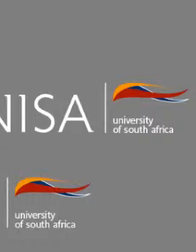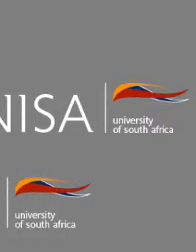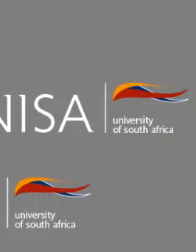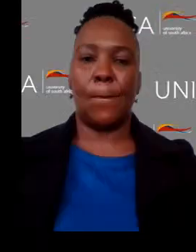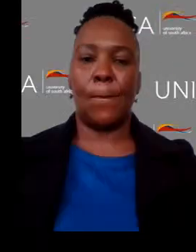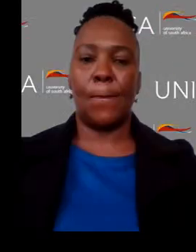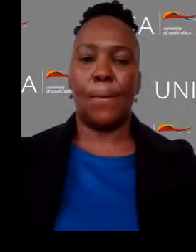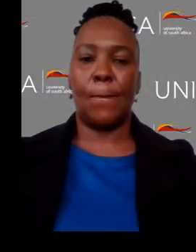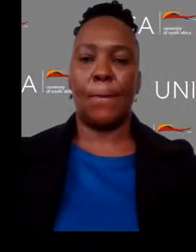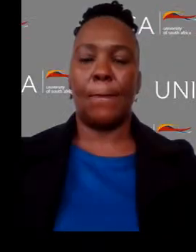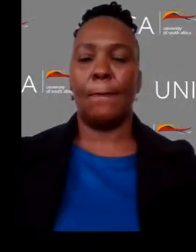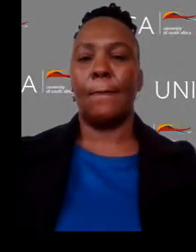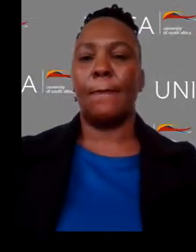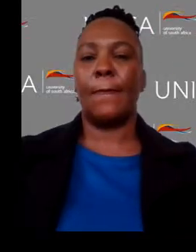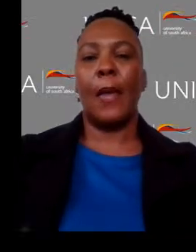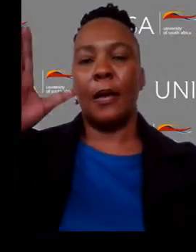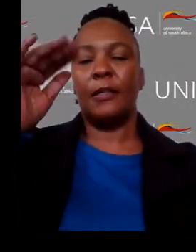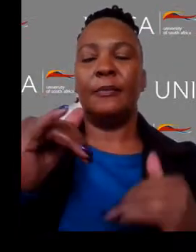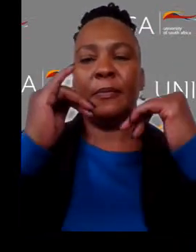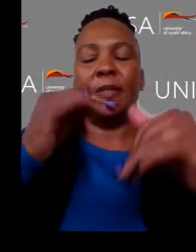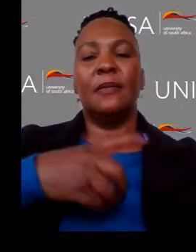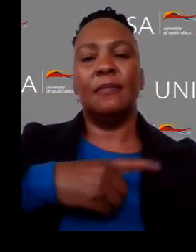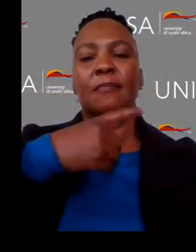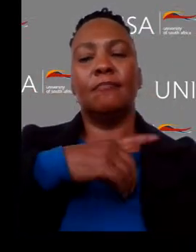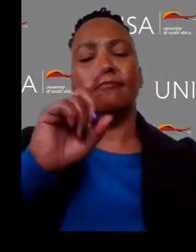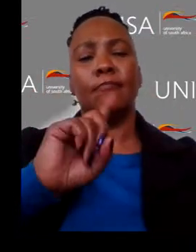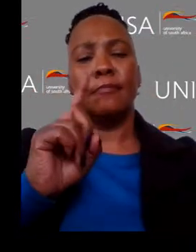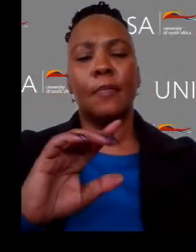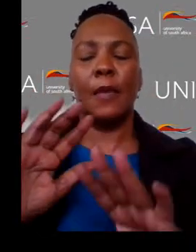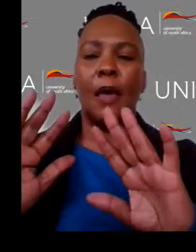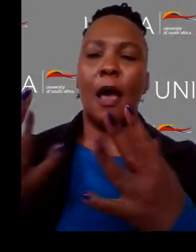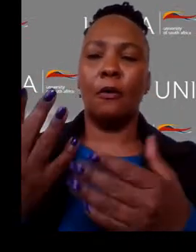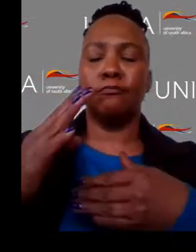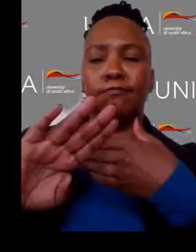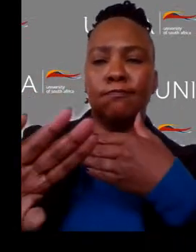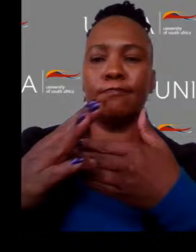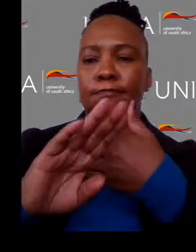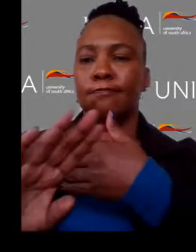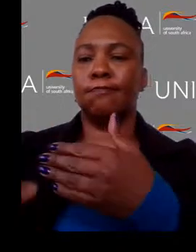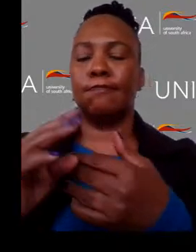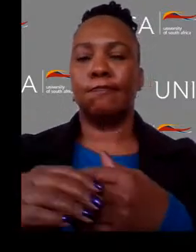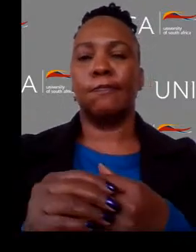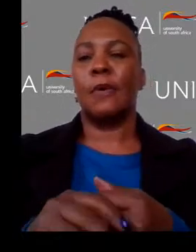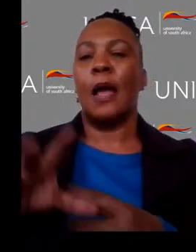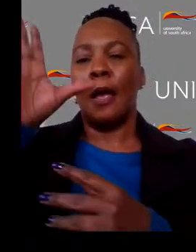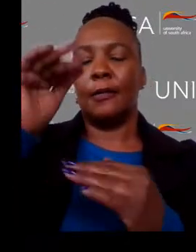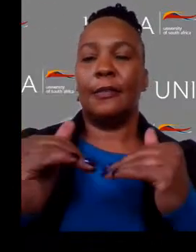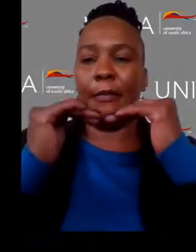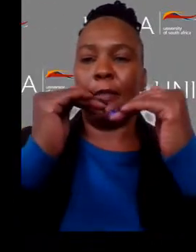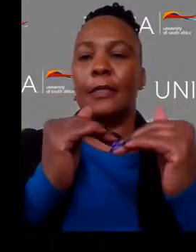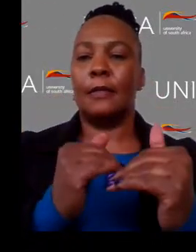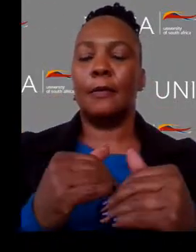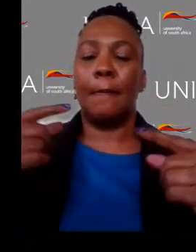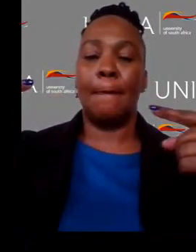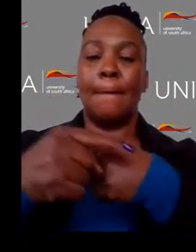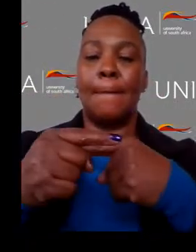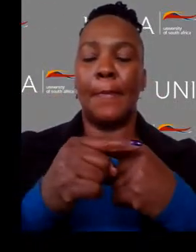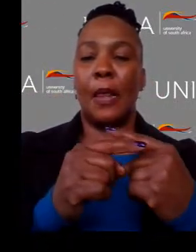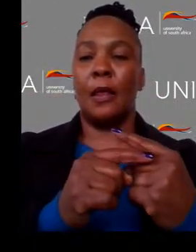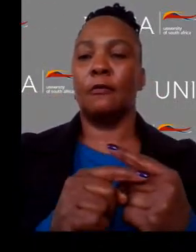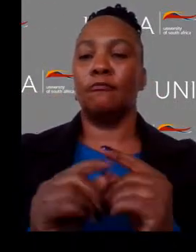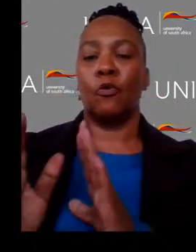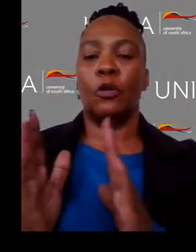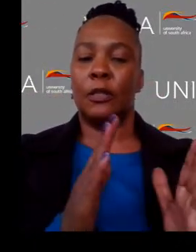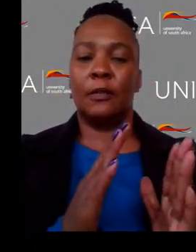is academic integrity and how to avoid any academic misconduct. So with that grounding, we